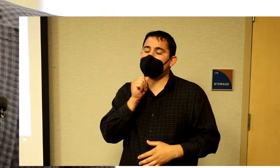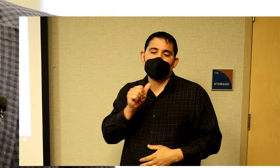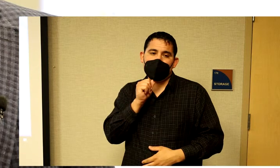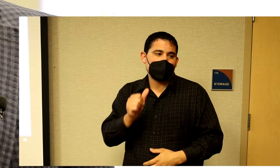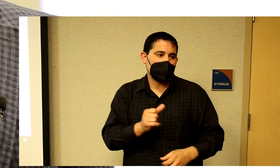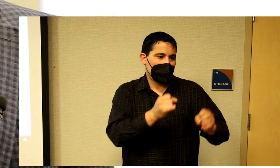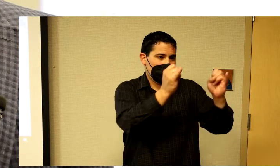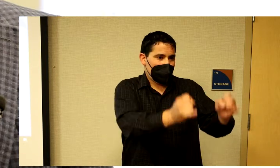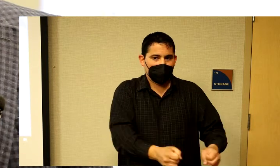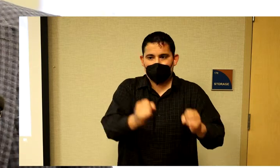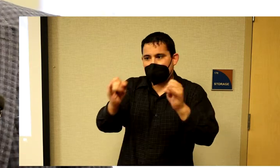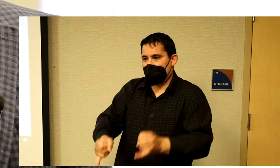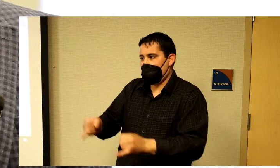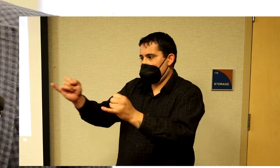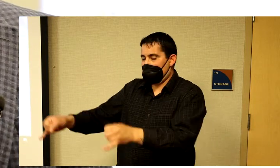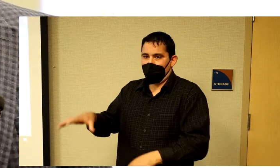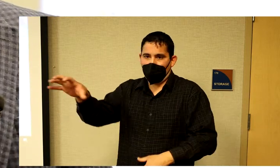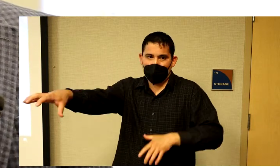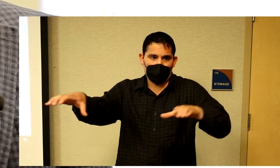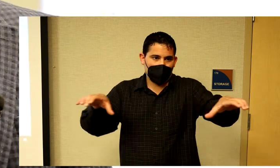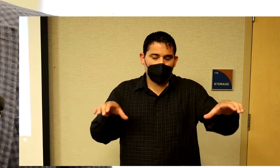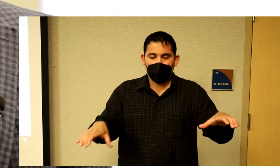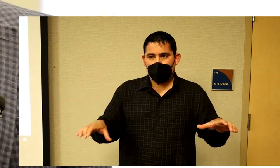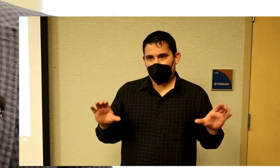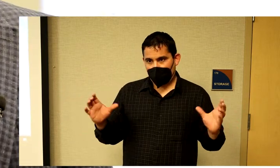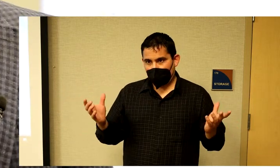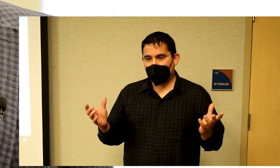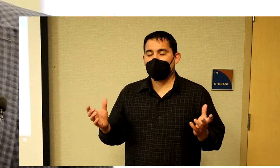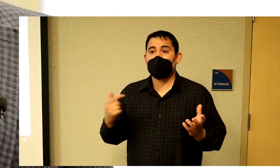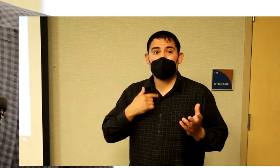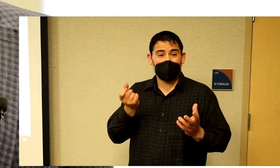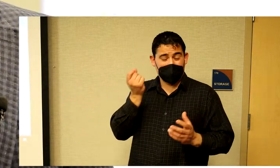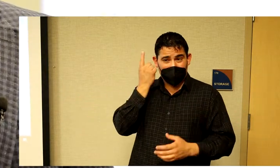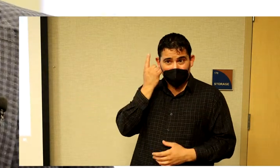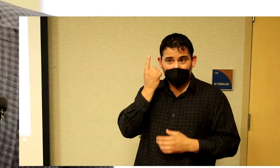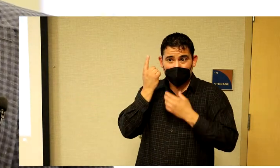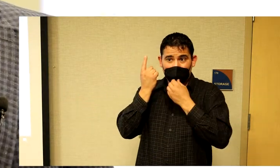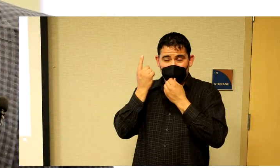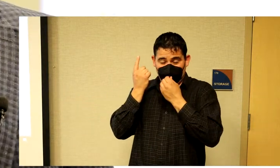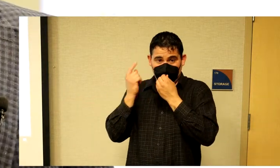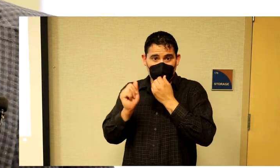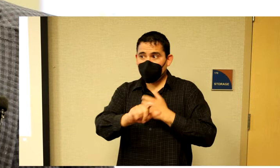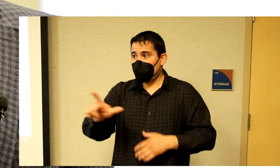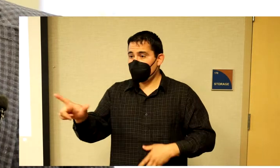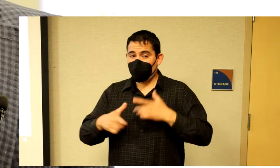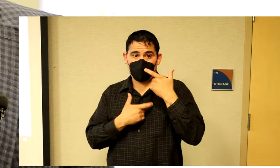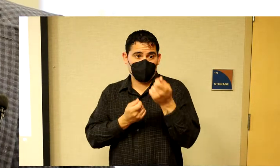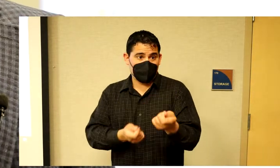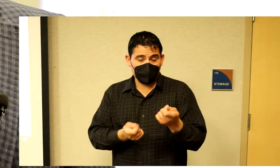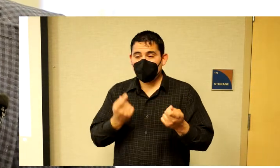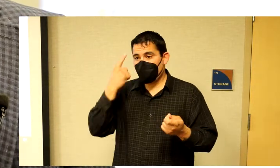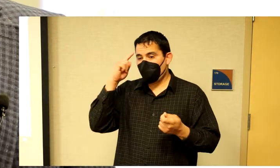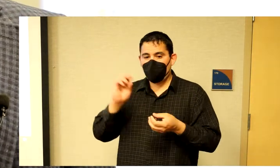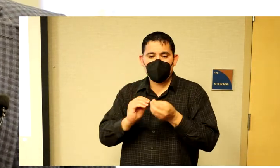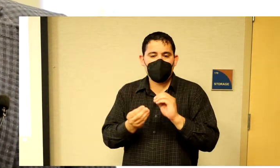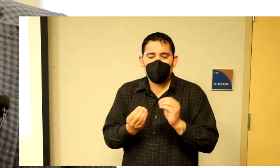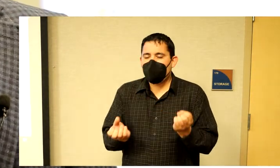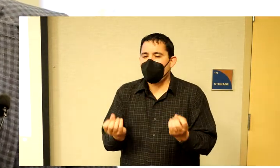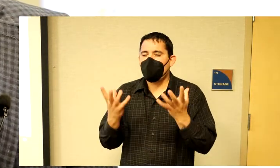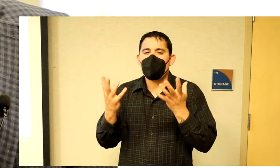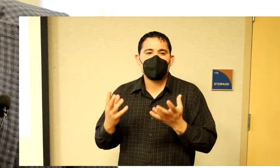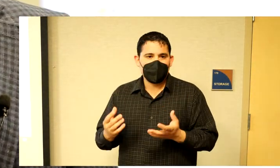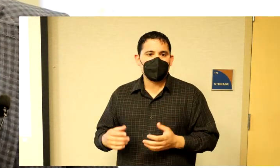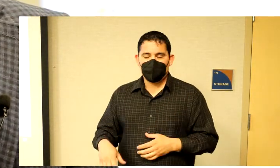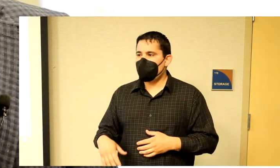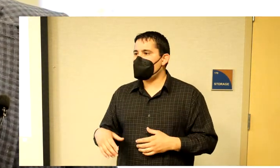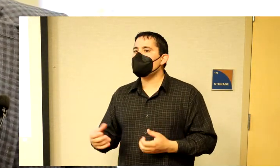individual components. And I understand that we're interested in population numbers and so